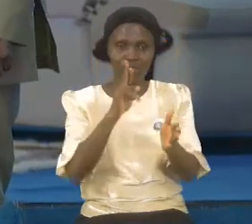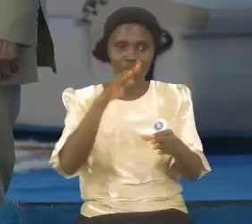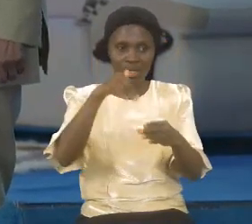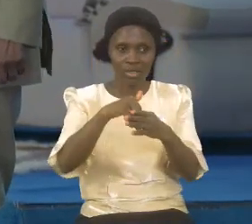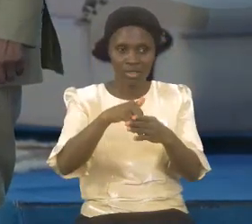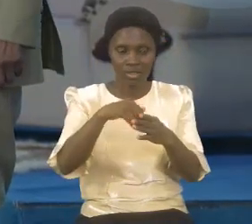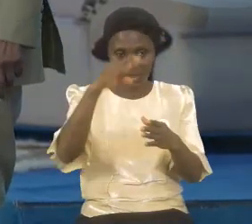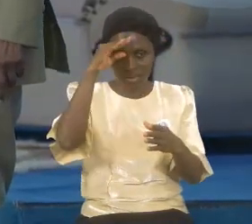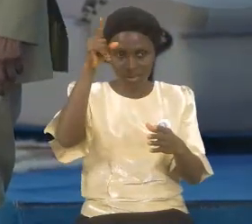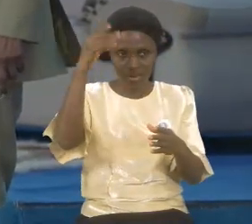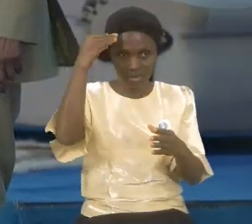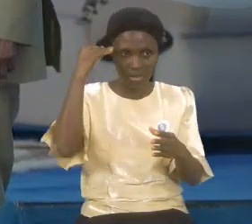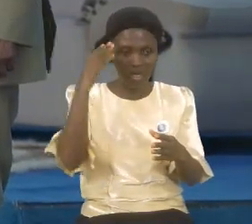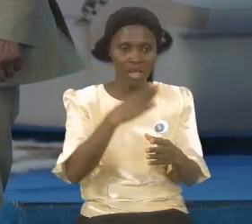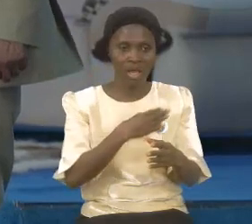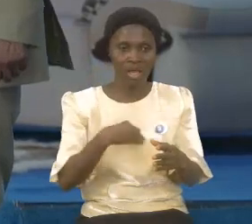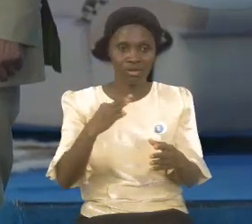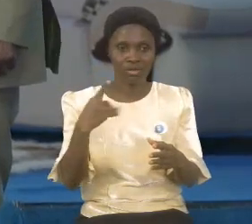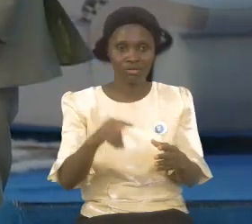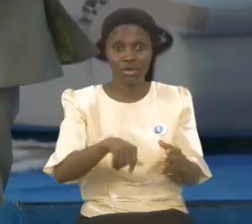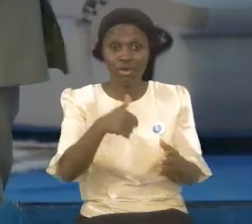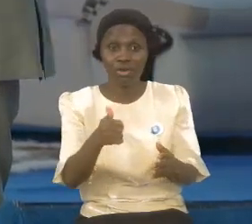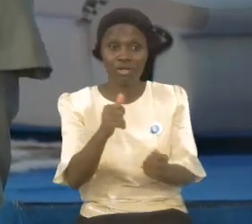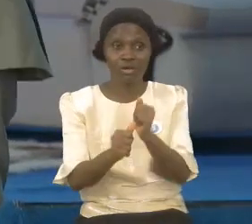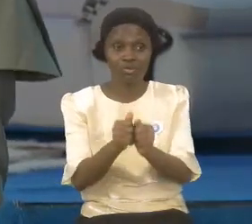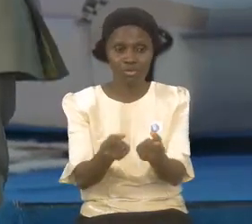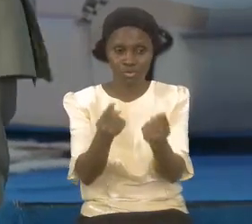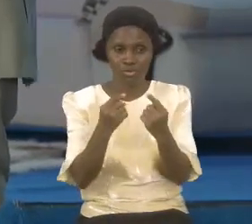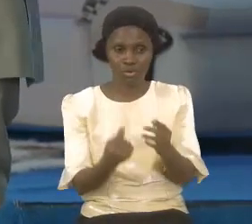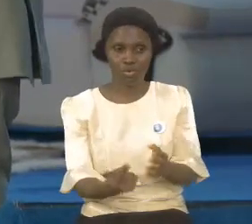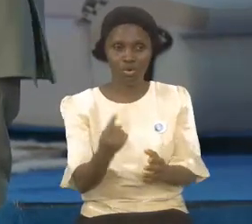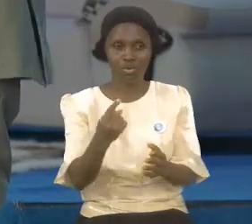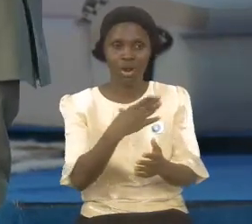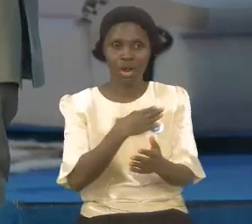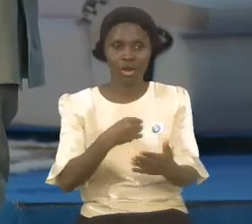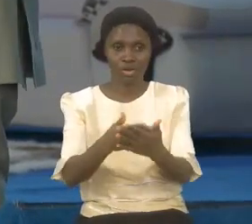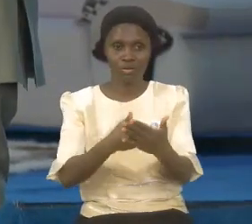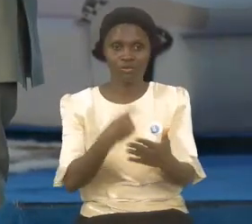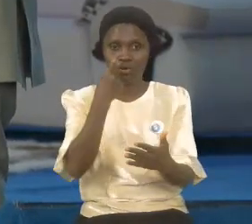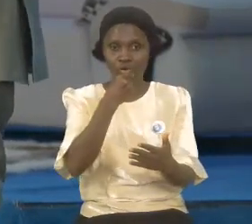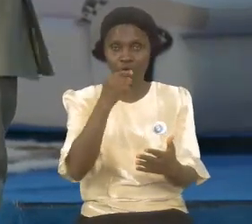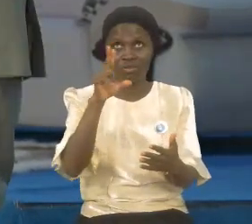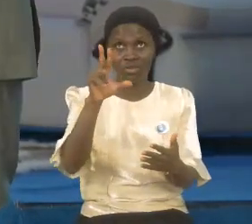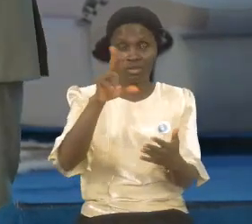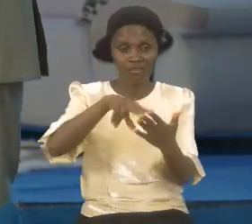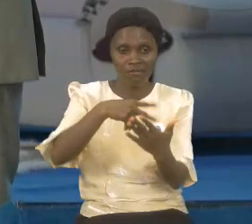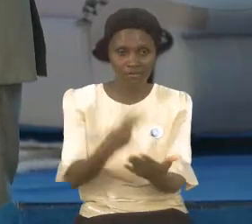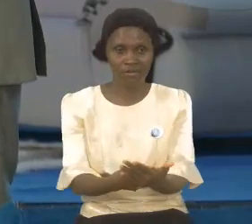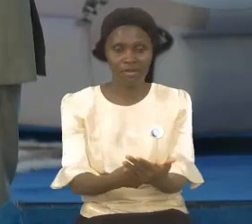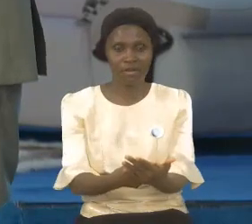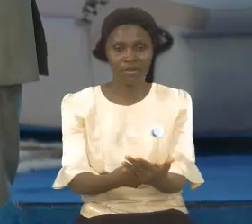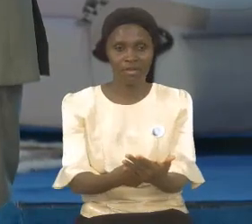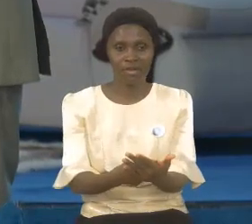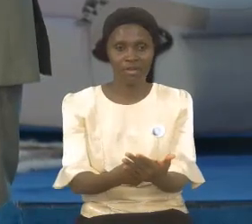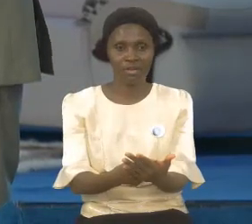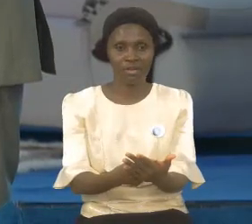the others which came up, before whom the three fell, even